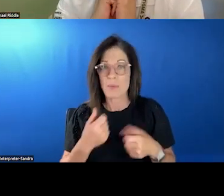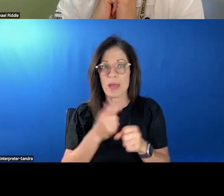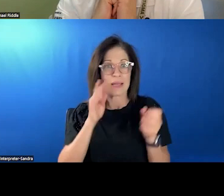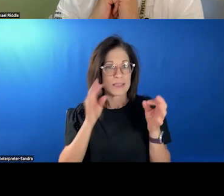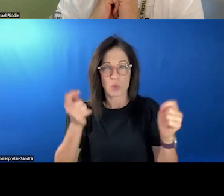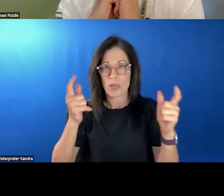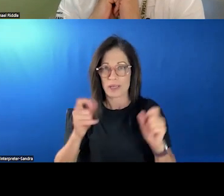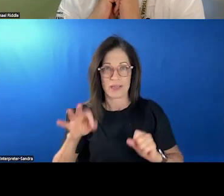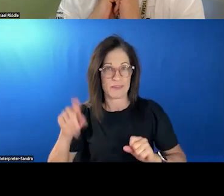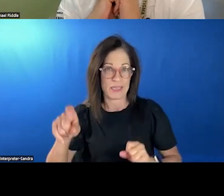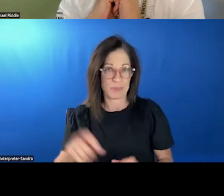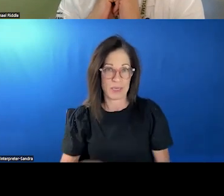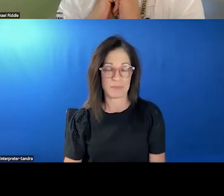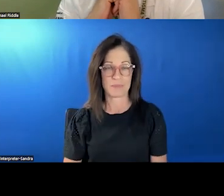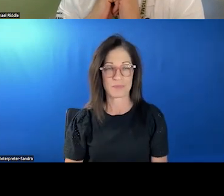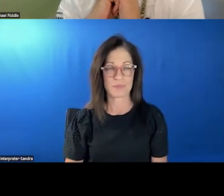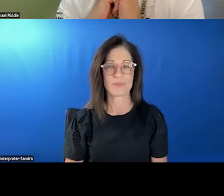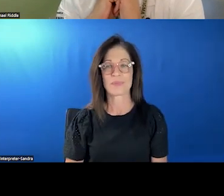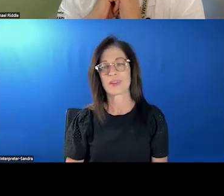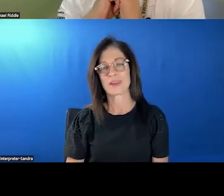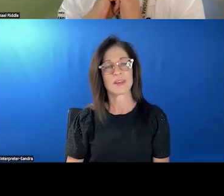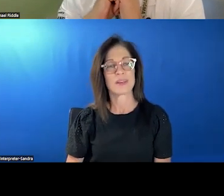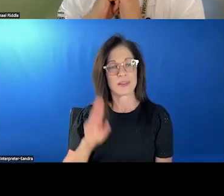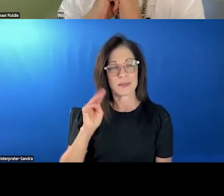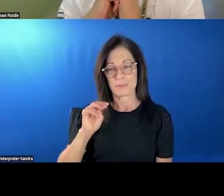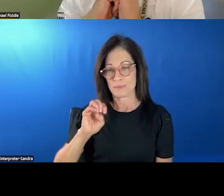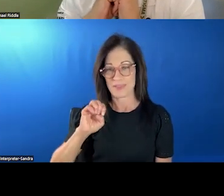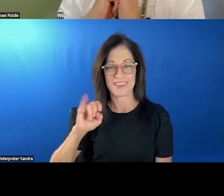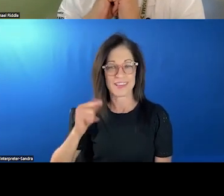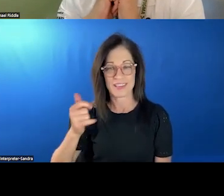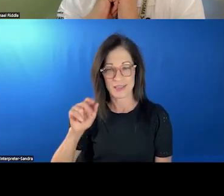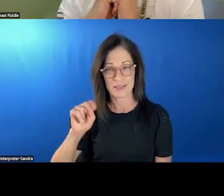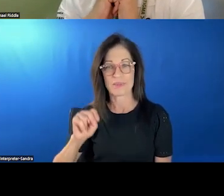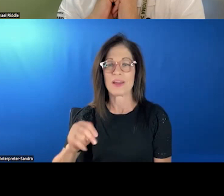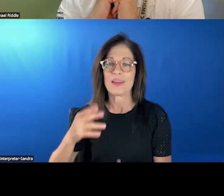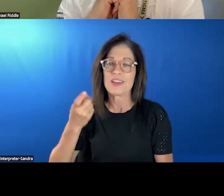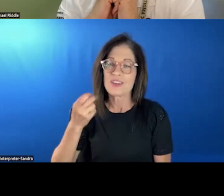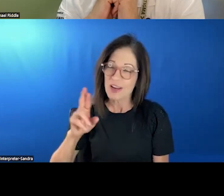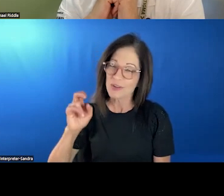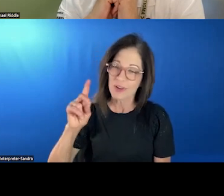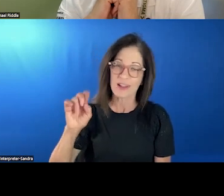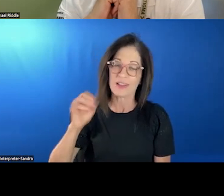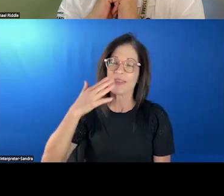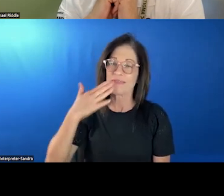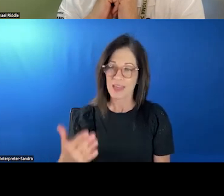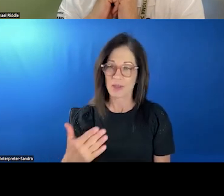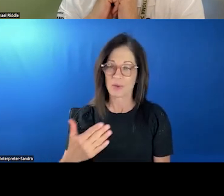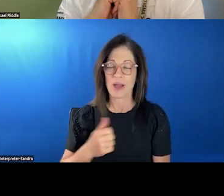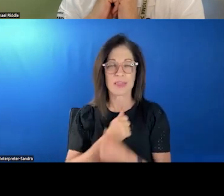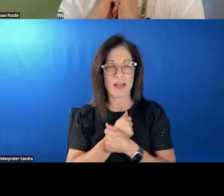pivot. Dr. Riddle, thank you. I'm loving the theme that I'm hearing about